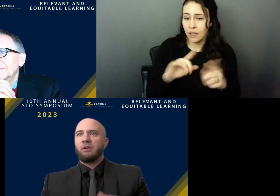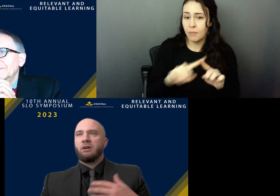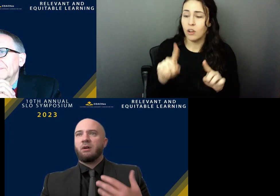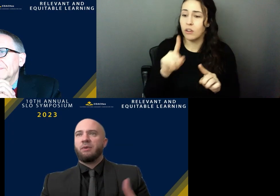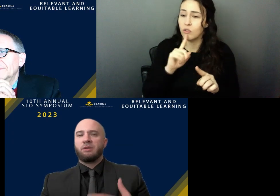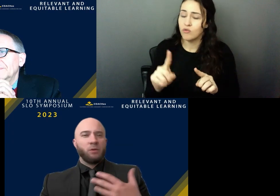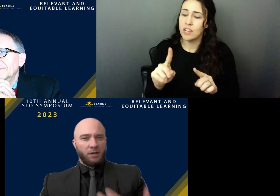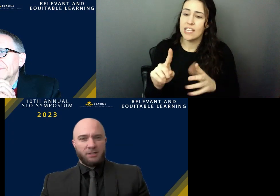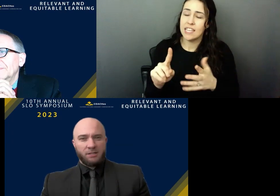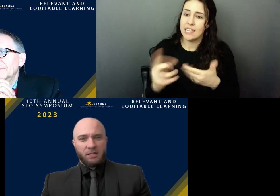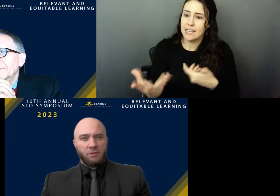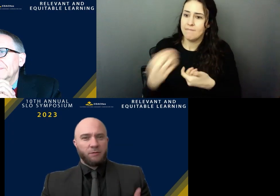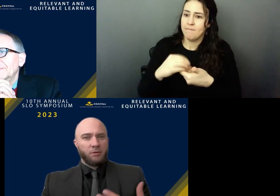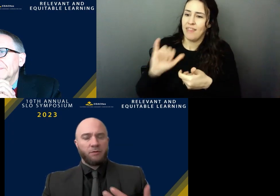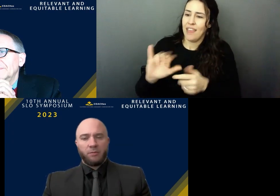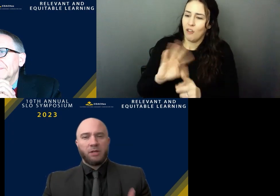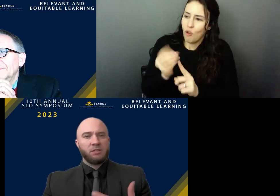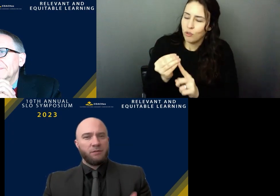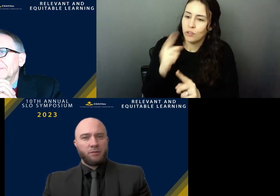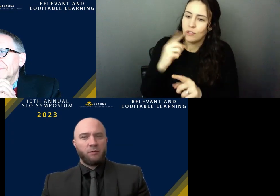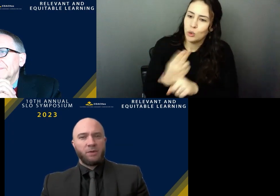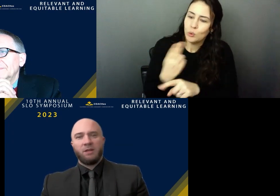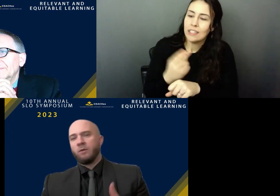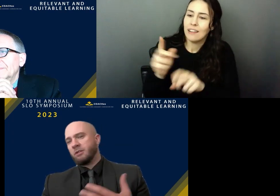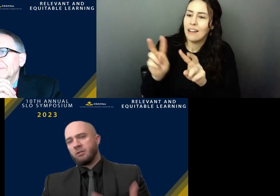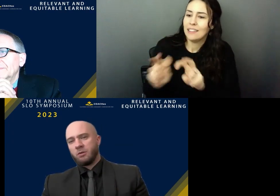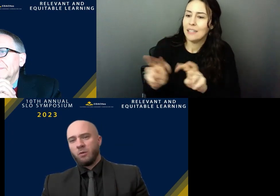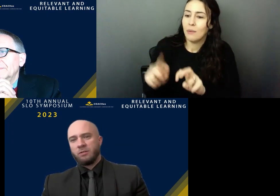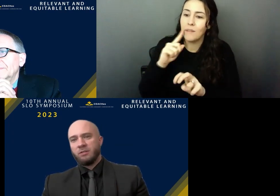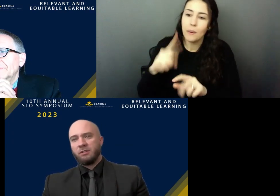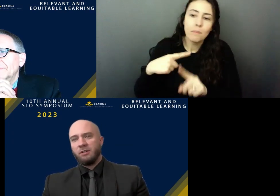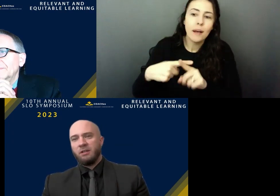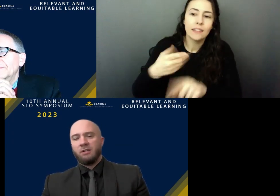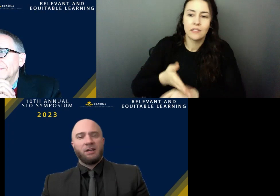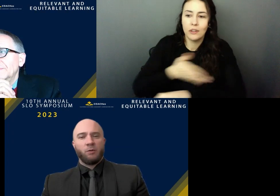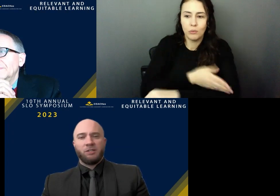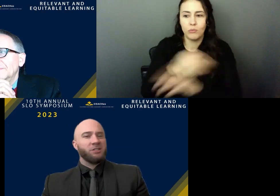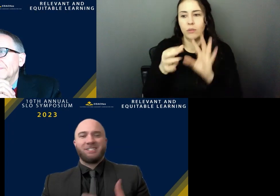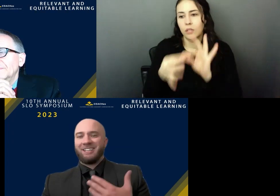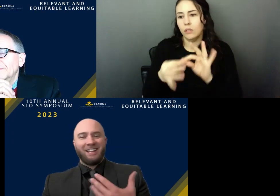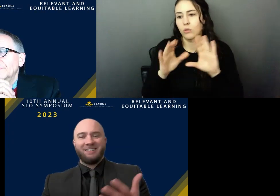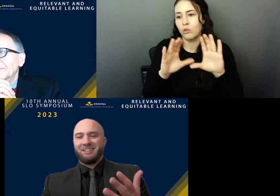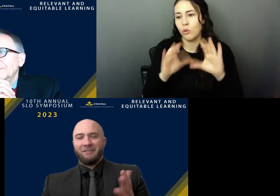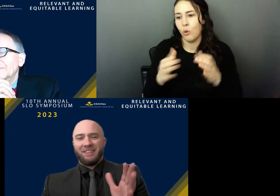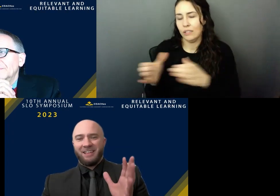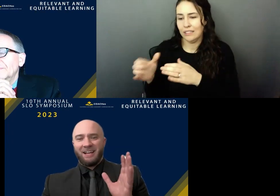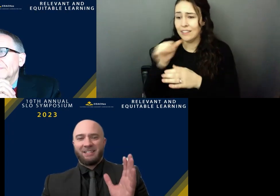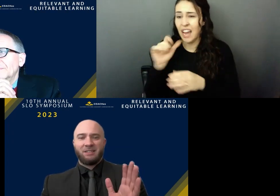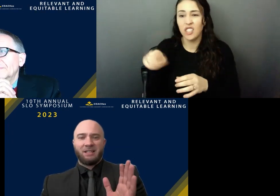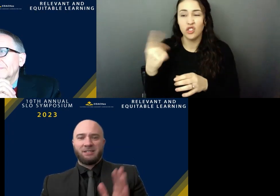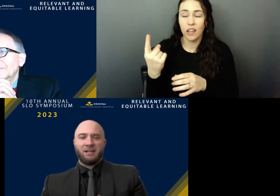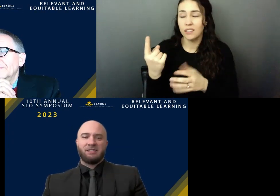around utilizing assessment for positive improvement in relation to courses, not in relation just to getting stuff. I